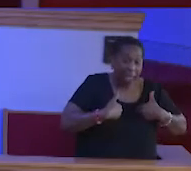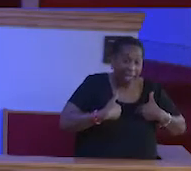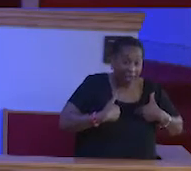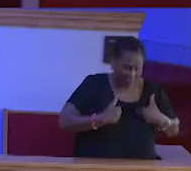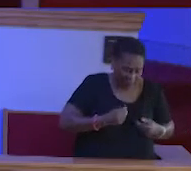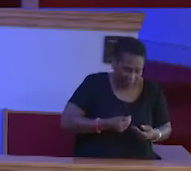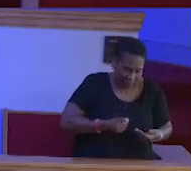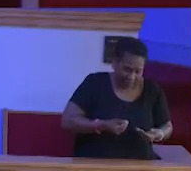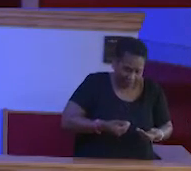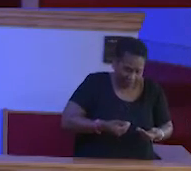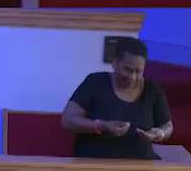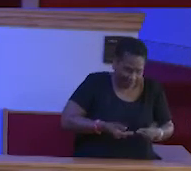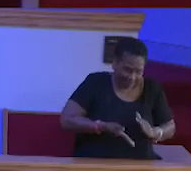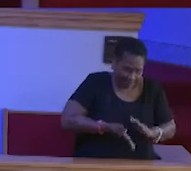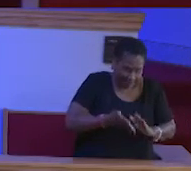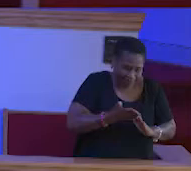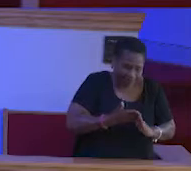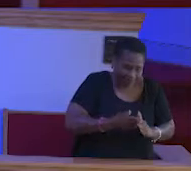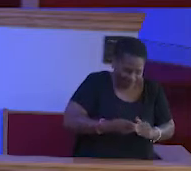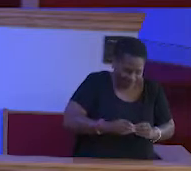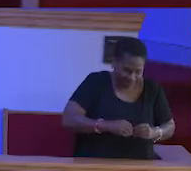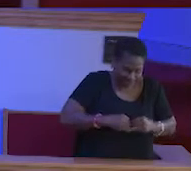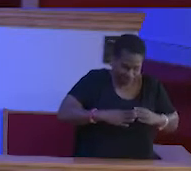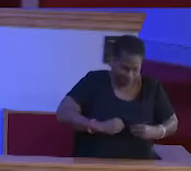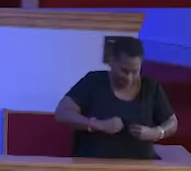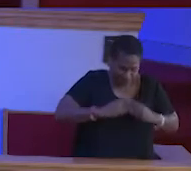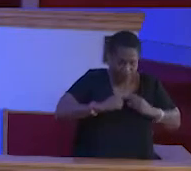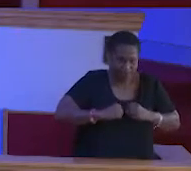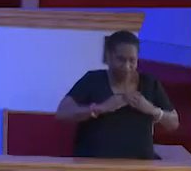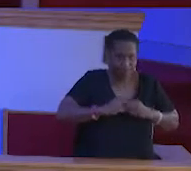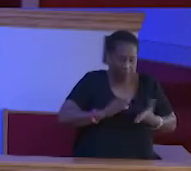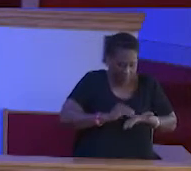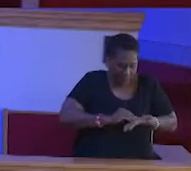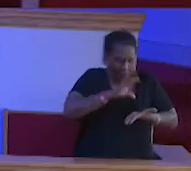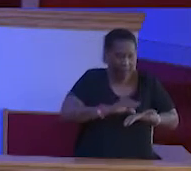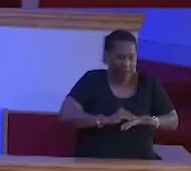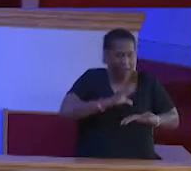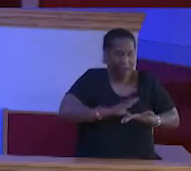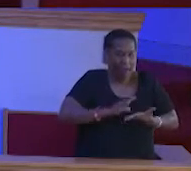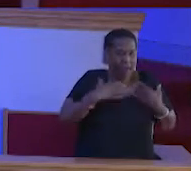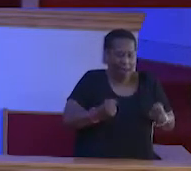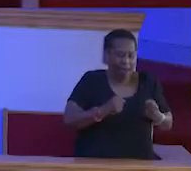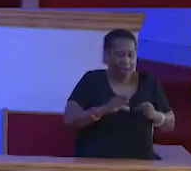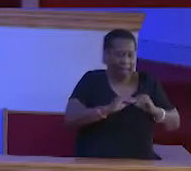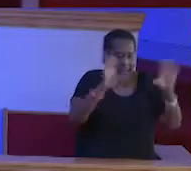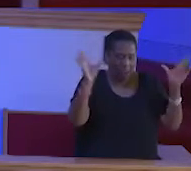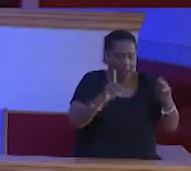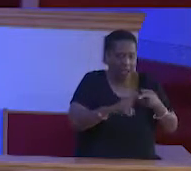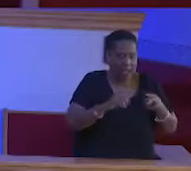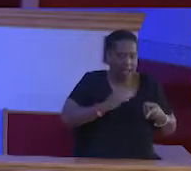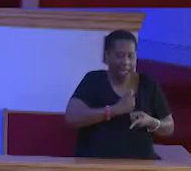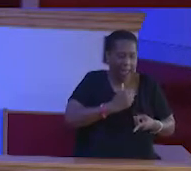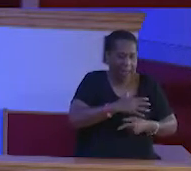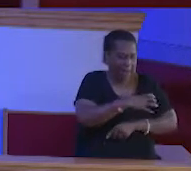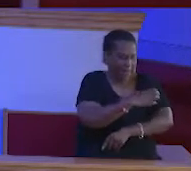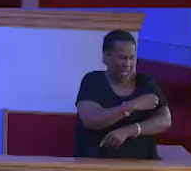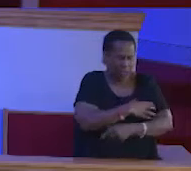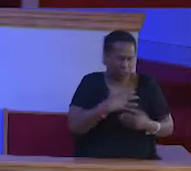batteries recharged, to have the tank refueled, to have the vision clarified, to have our